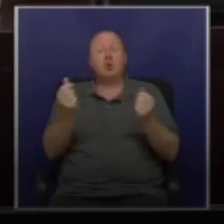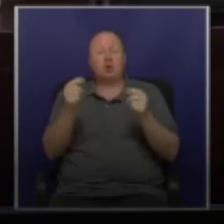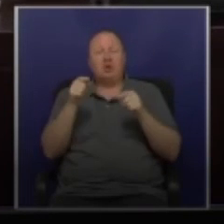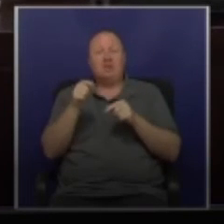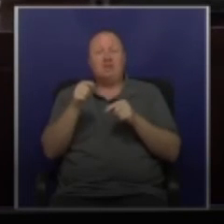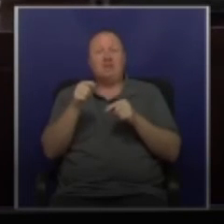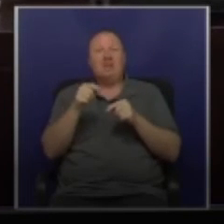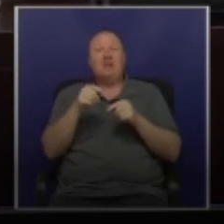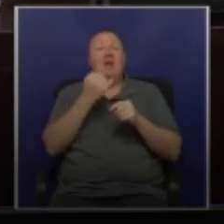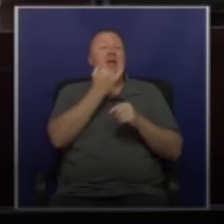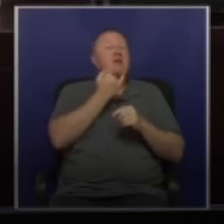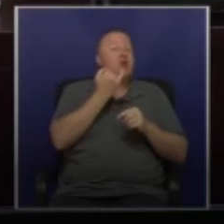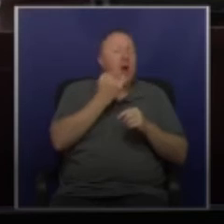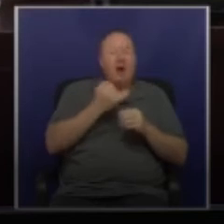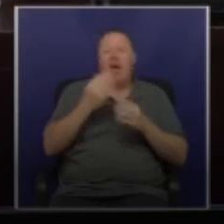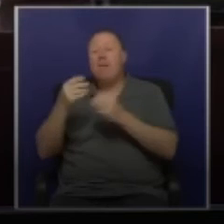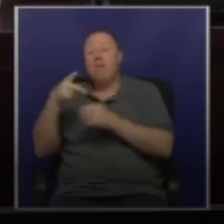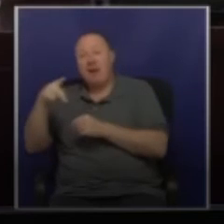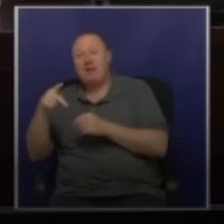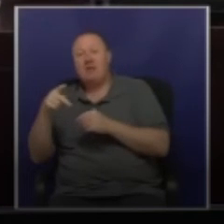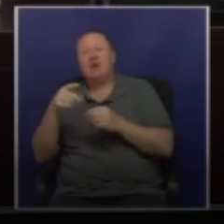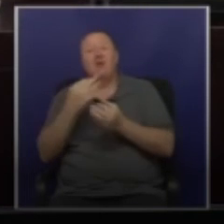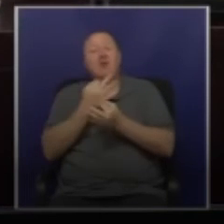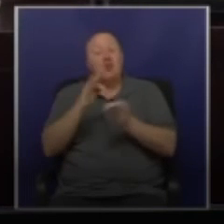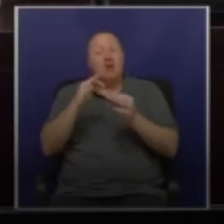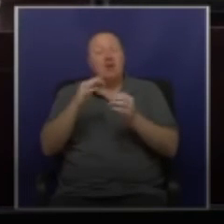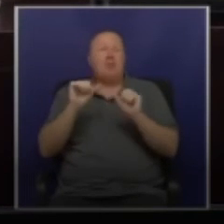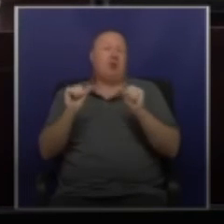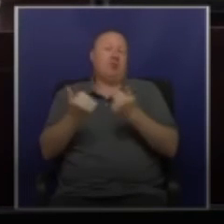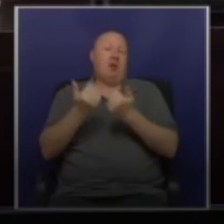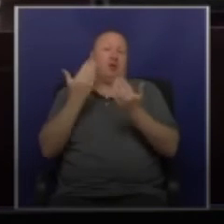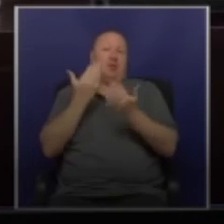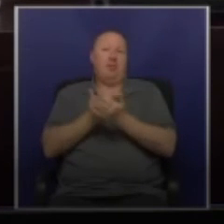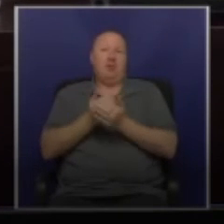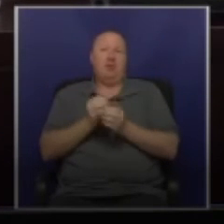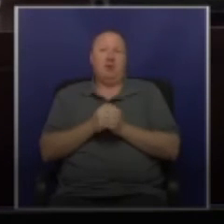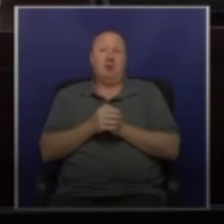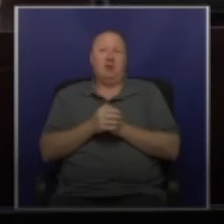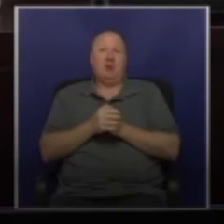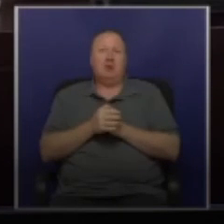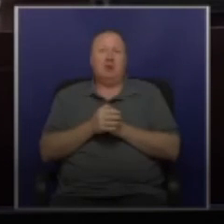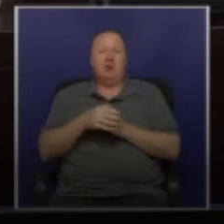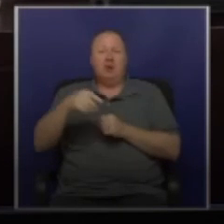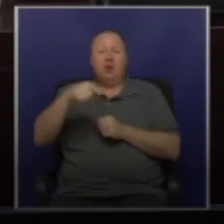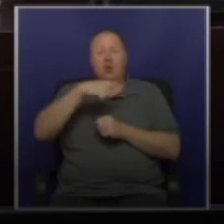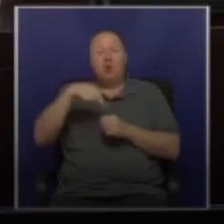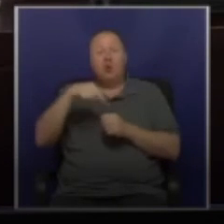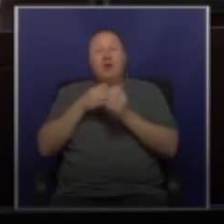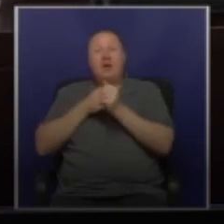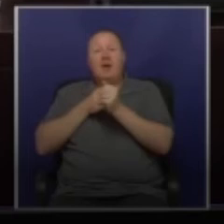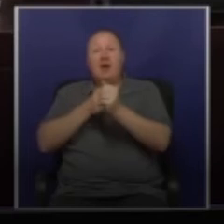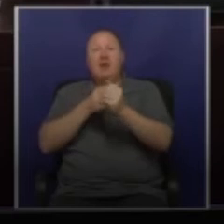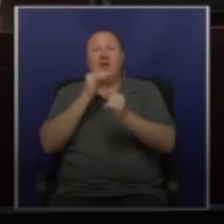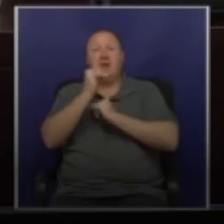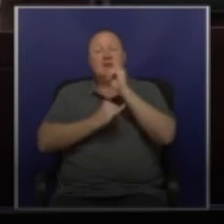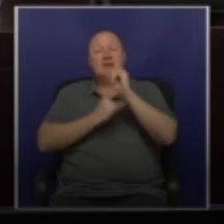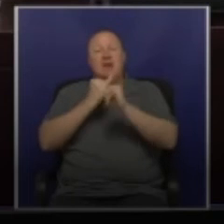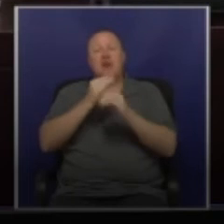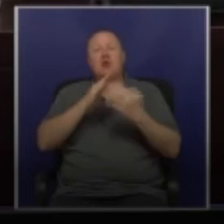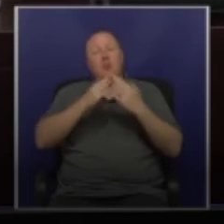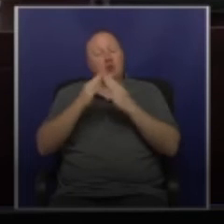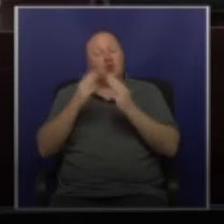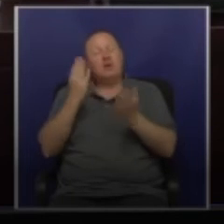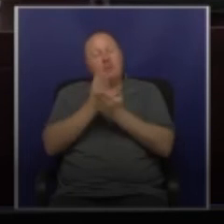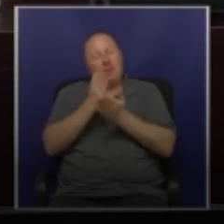Palestine can enjoy freedom and prosperity. With these aspirations as our guiding light, the international community must